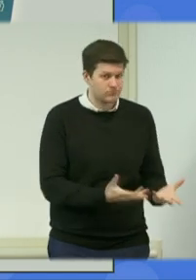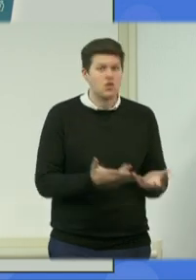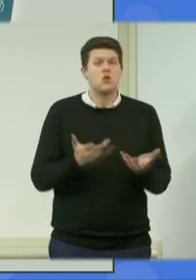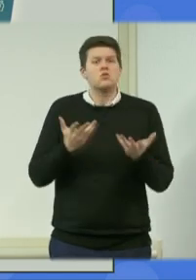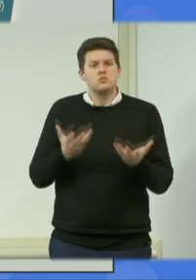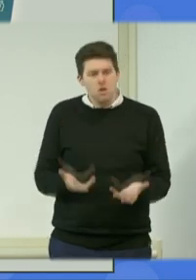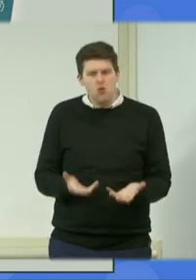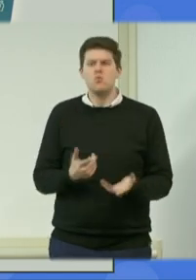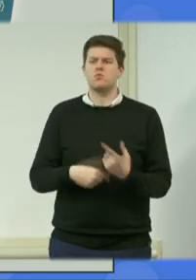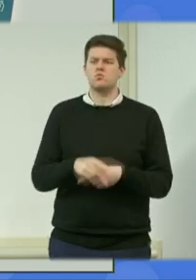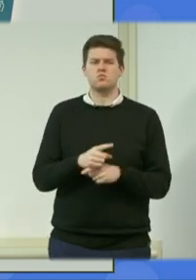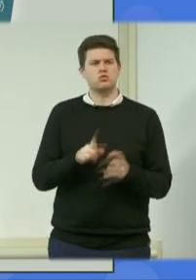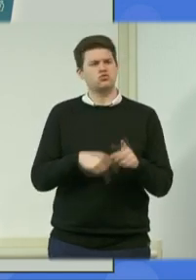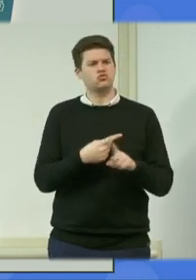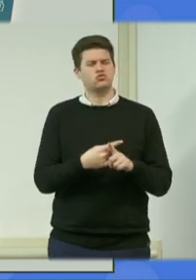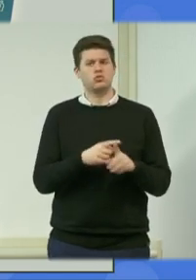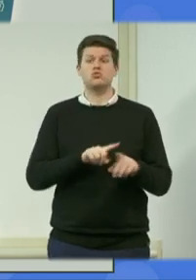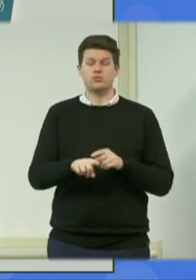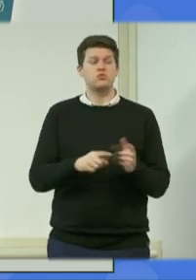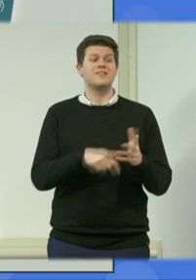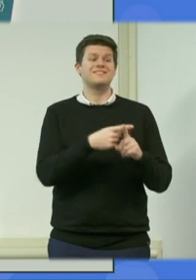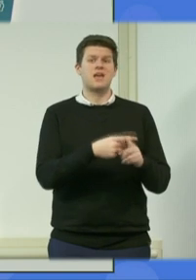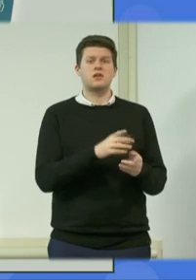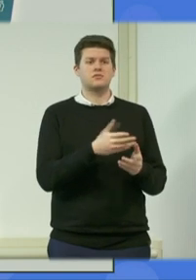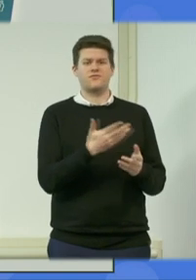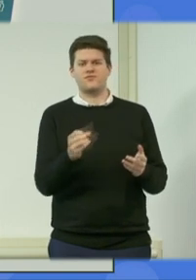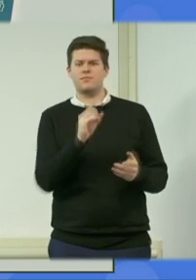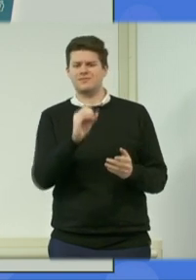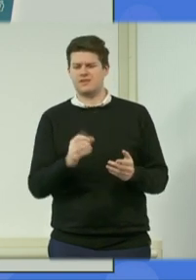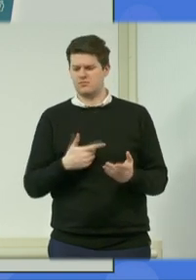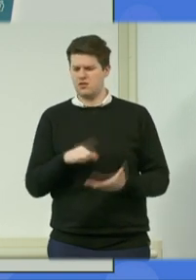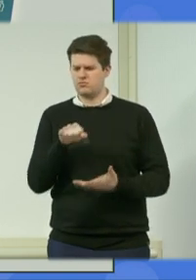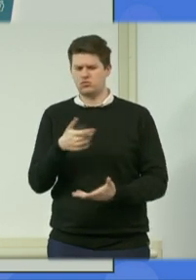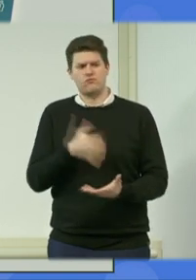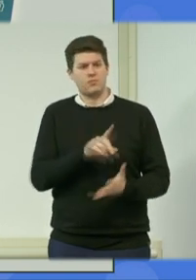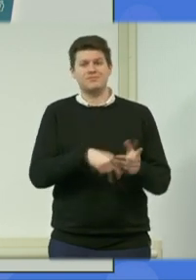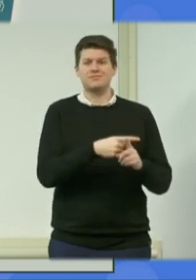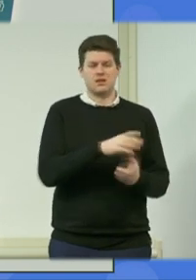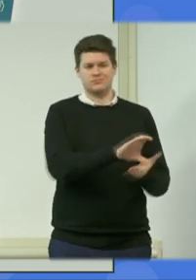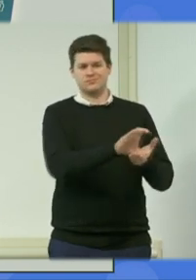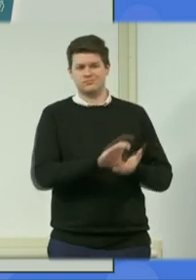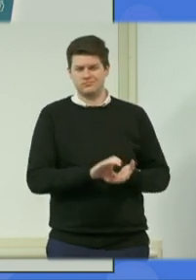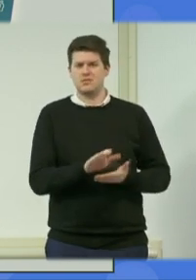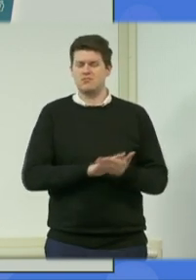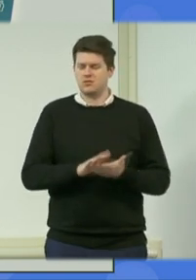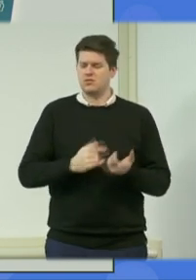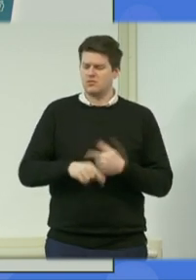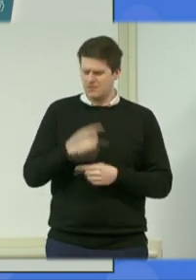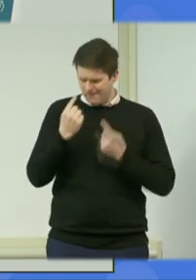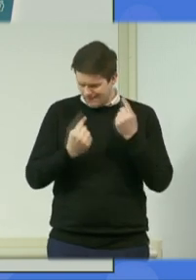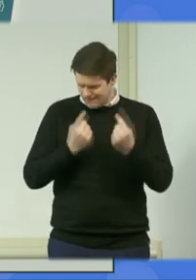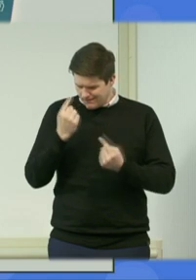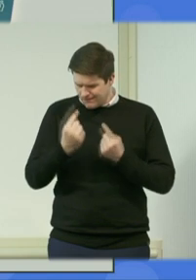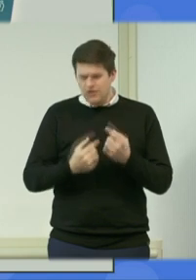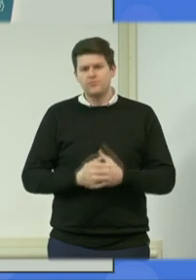of the money in tax, it's much more volatile. So we're beginning to see public finances year on year going up and down, and there's a big job there for